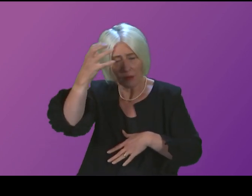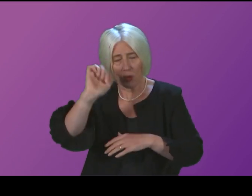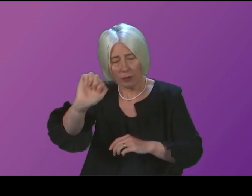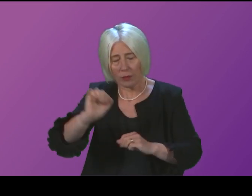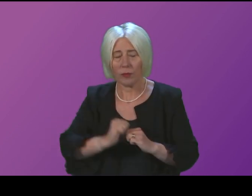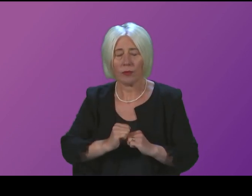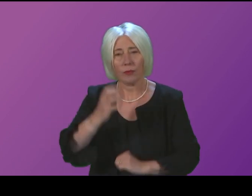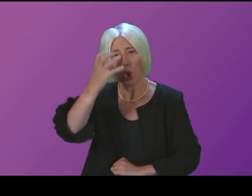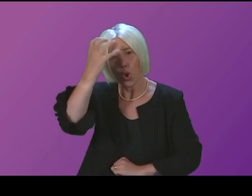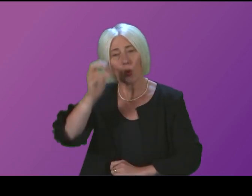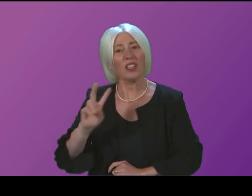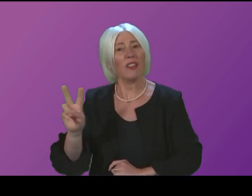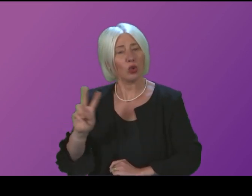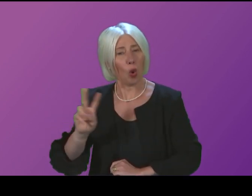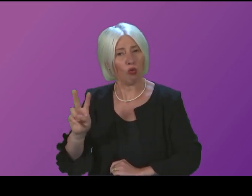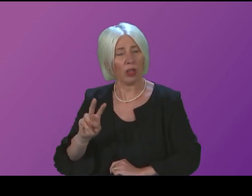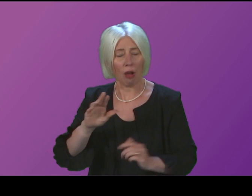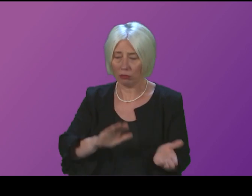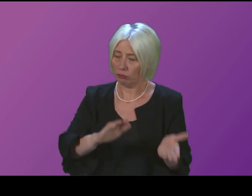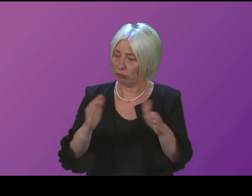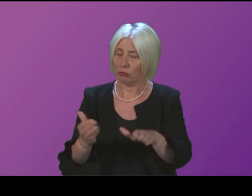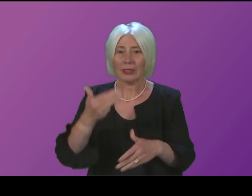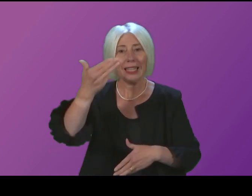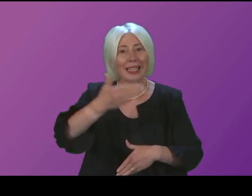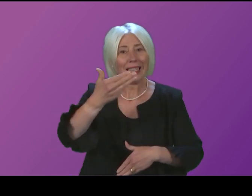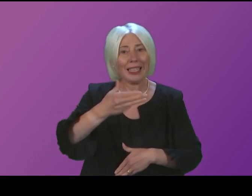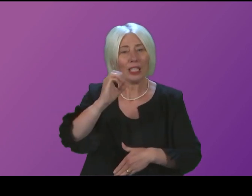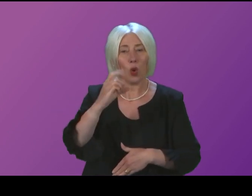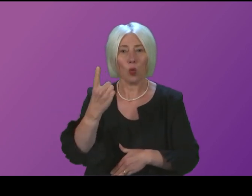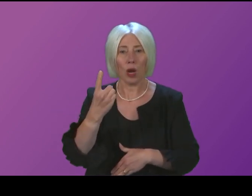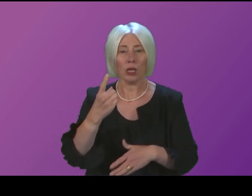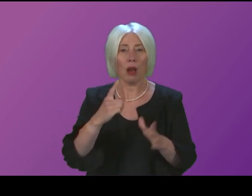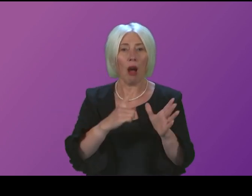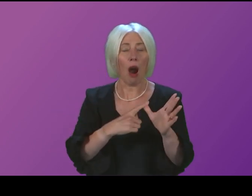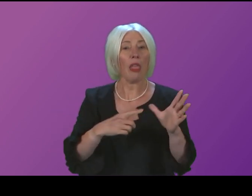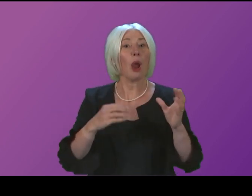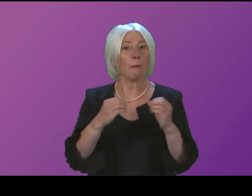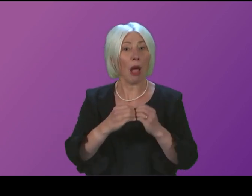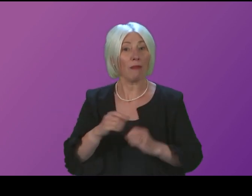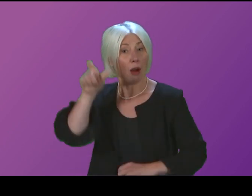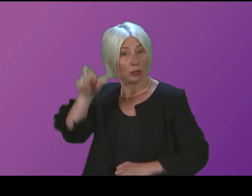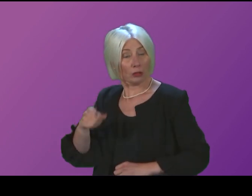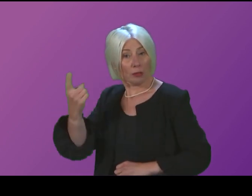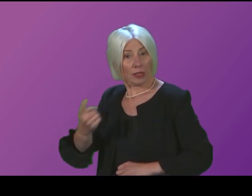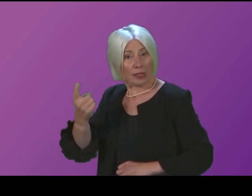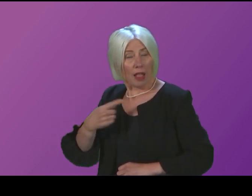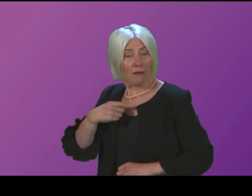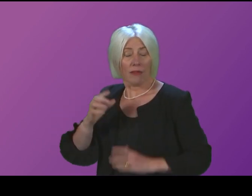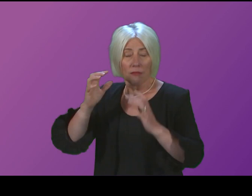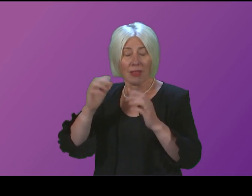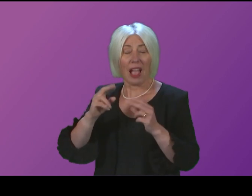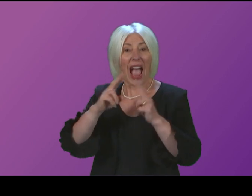When Queen Victoria died in 1901, Arthur Balfour led tributes then in the House of